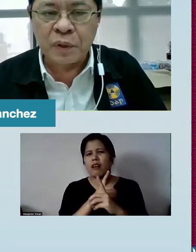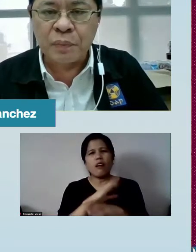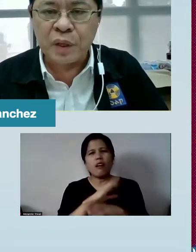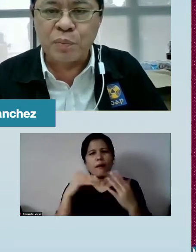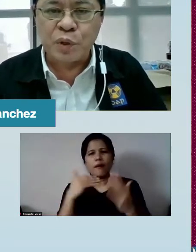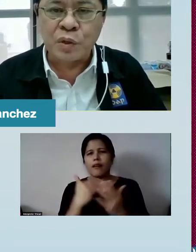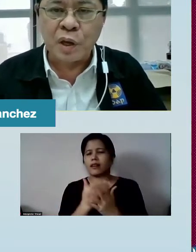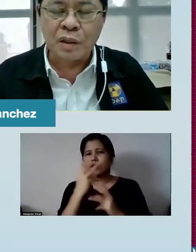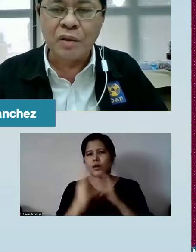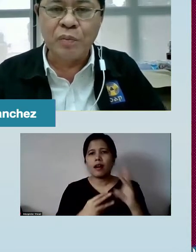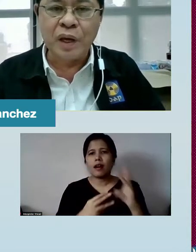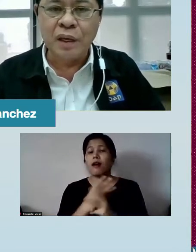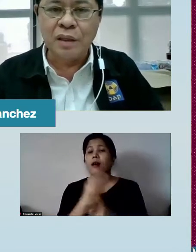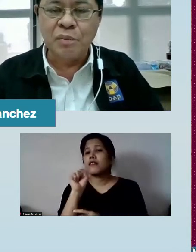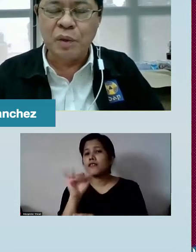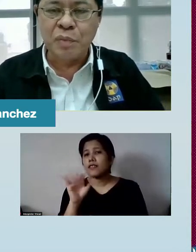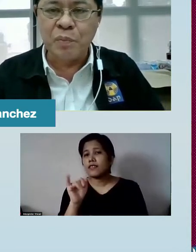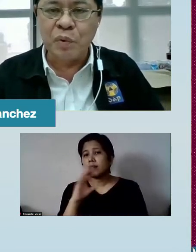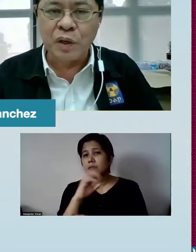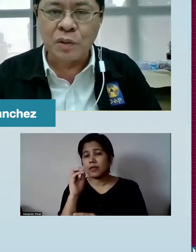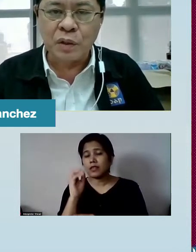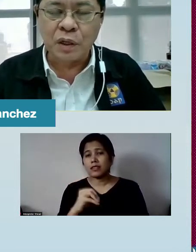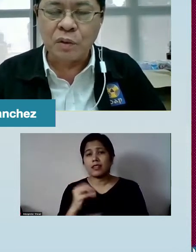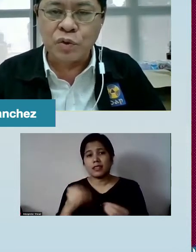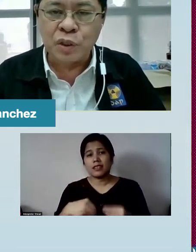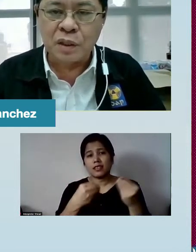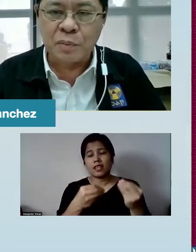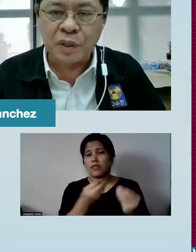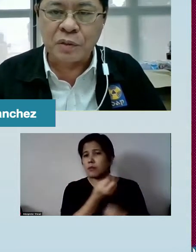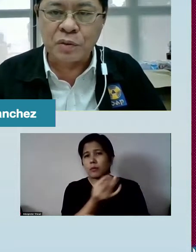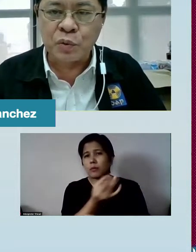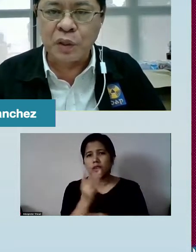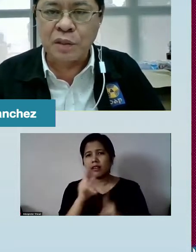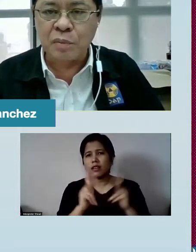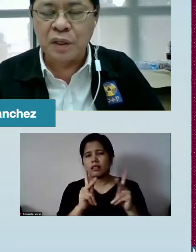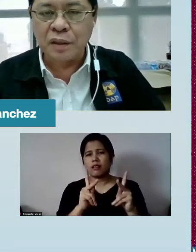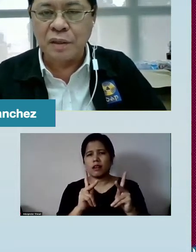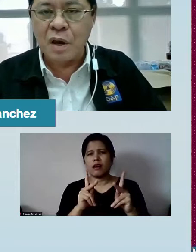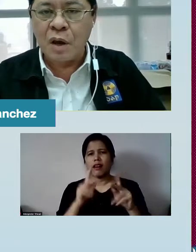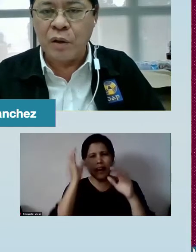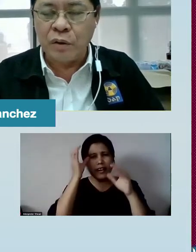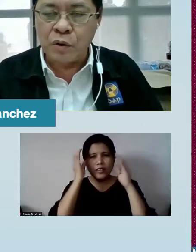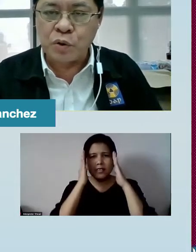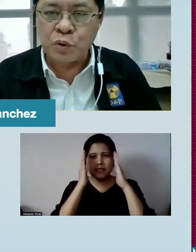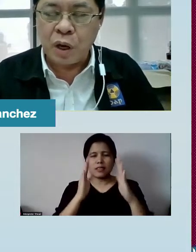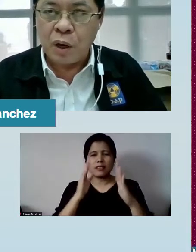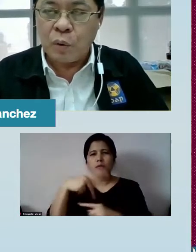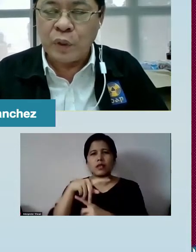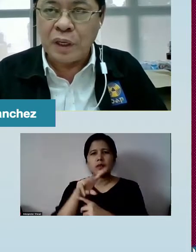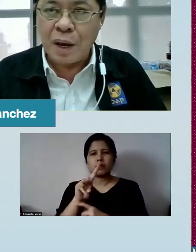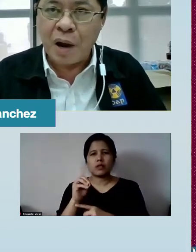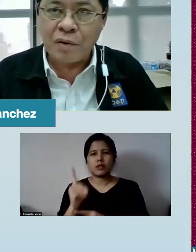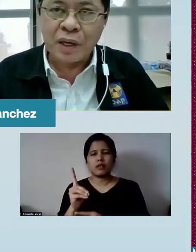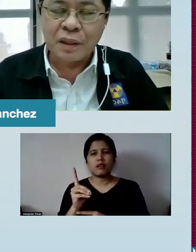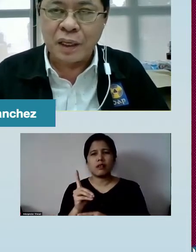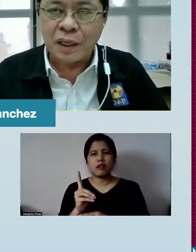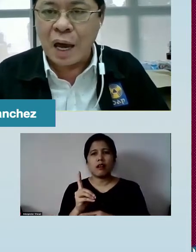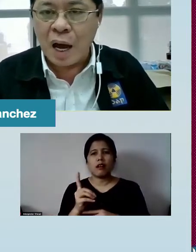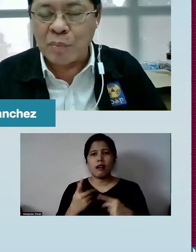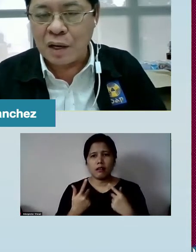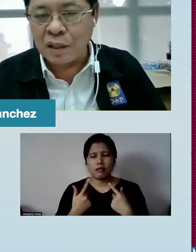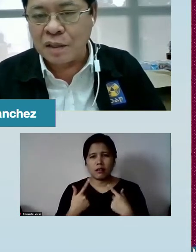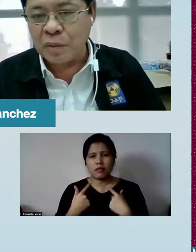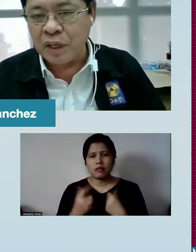world. 15% of any given population are considered persons with disabilities. Those with apparent